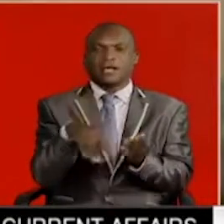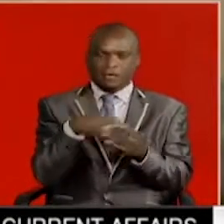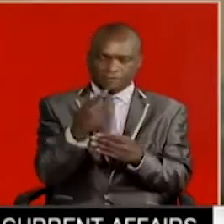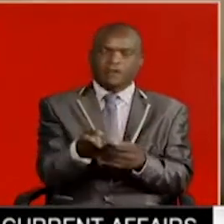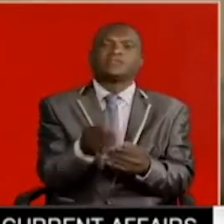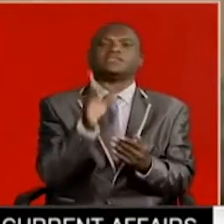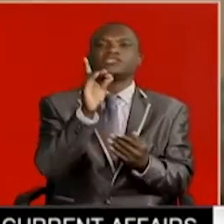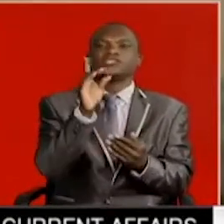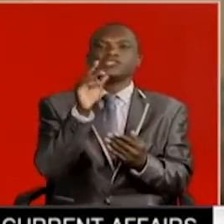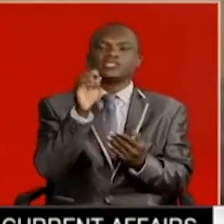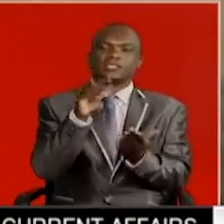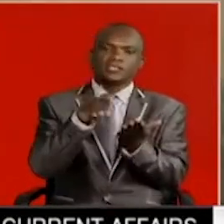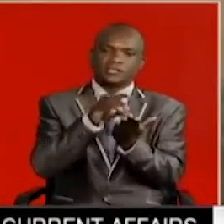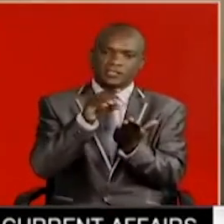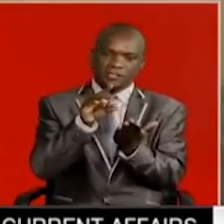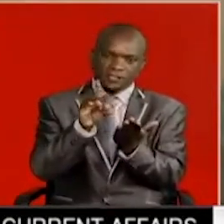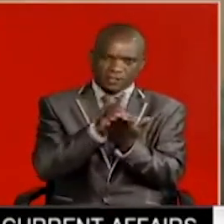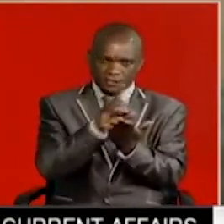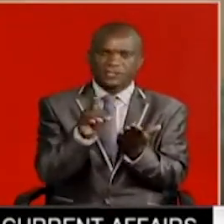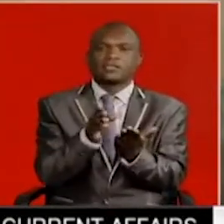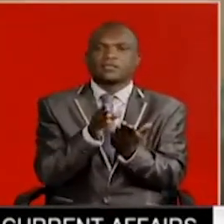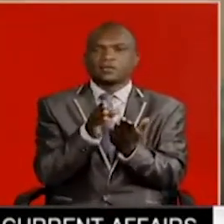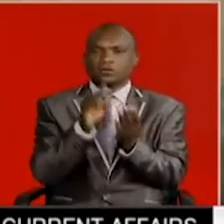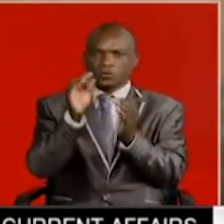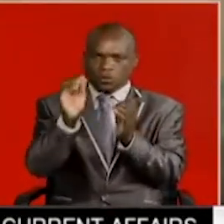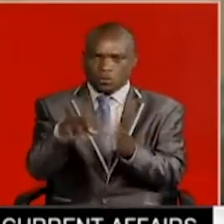service delivery as well.